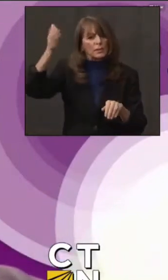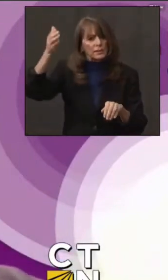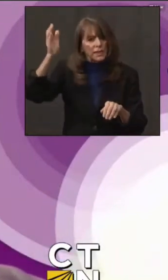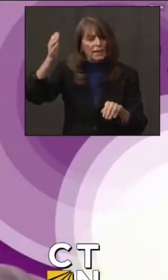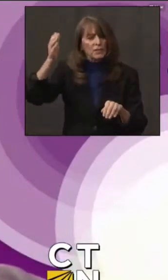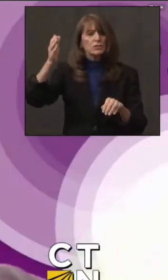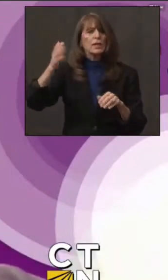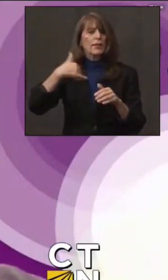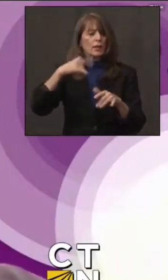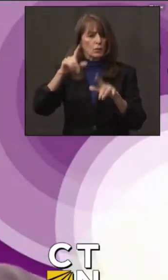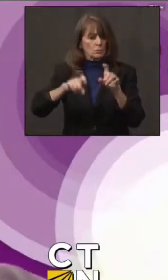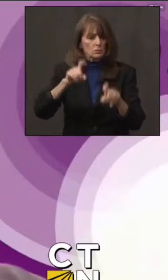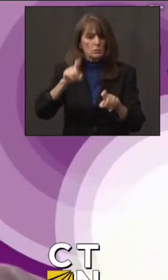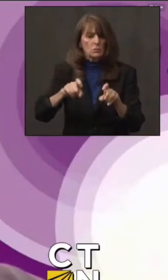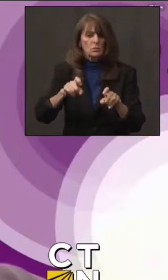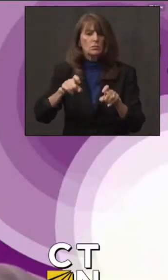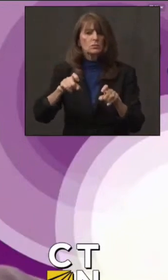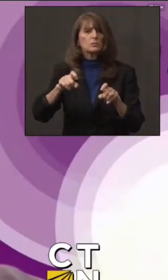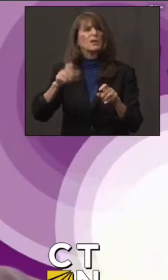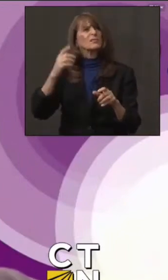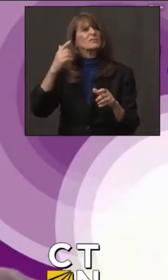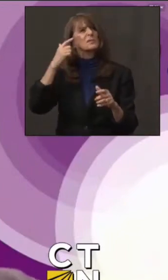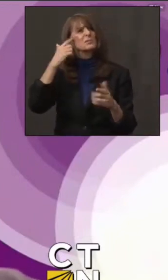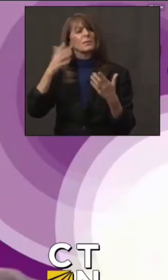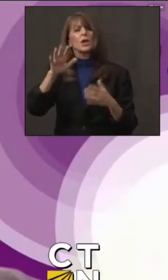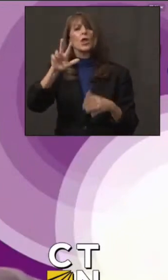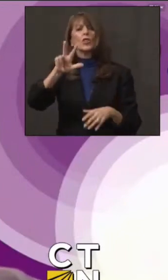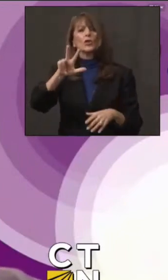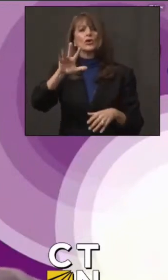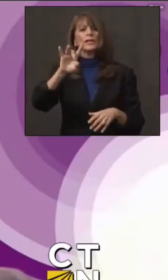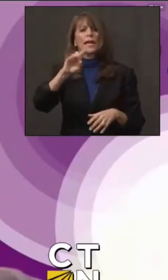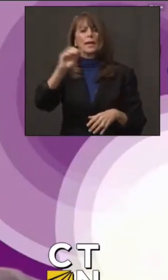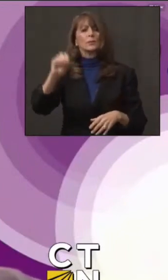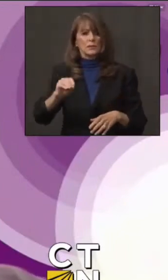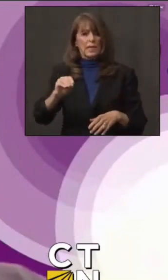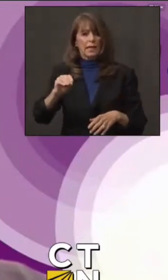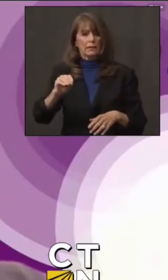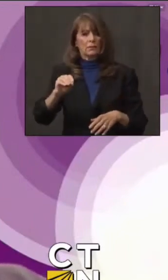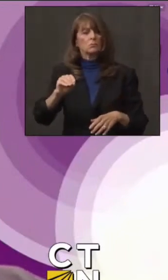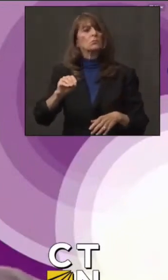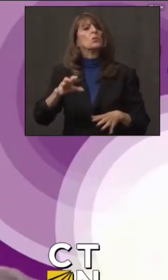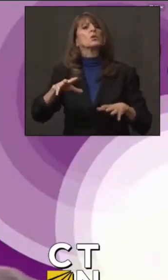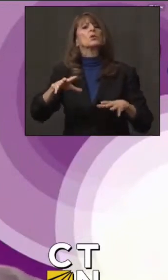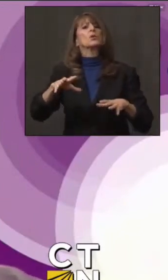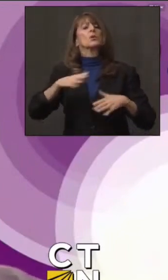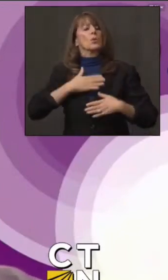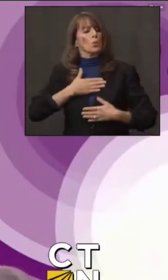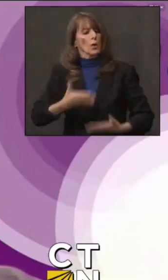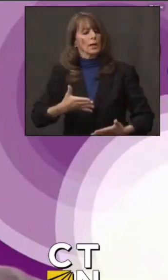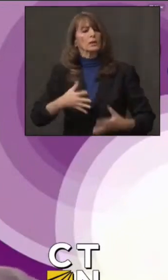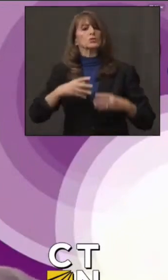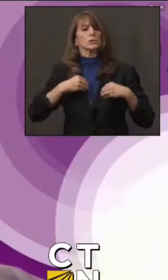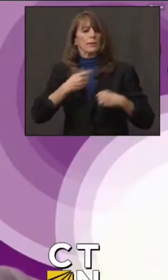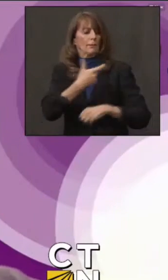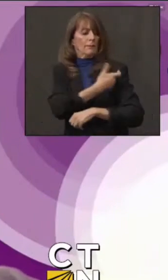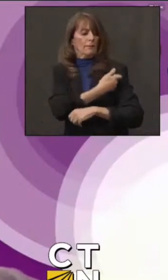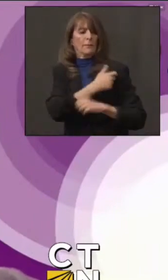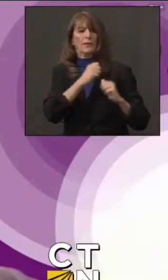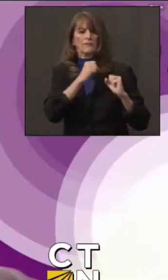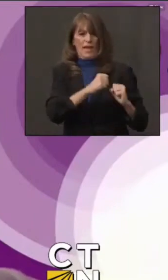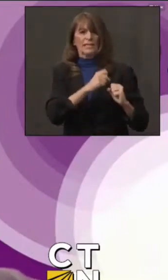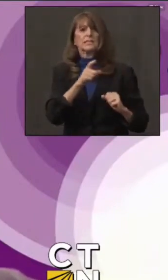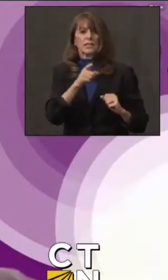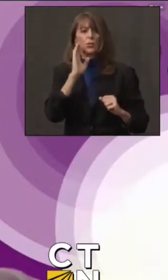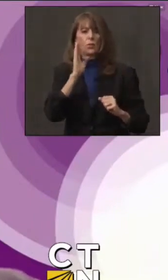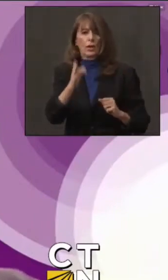survey, and I think it was around 38% said that they would take the vaccine once available. After the